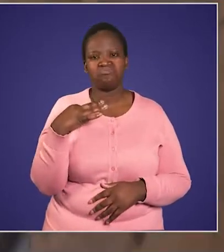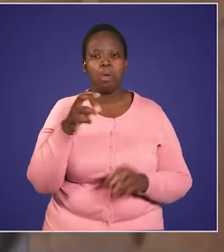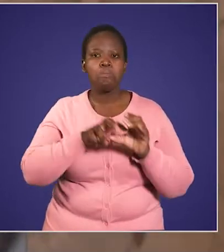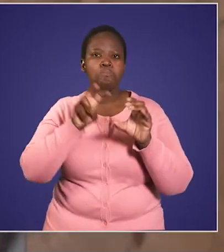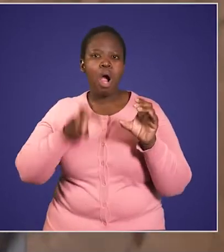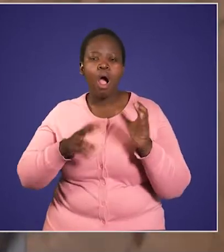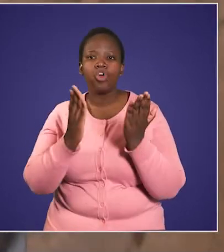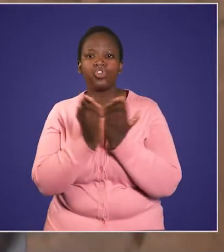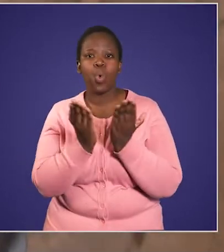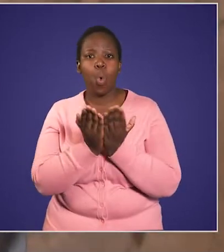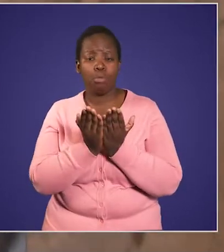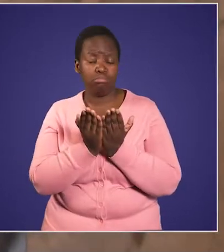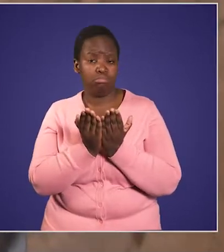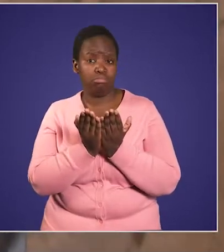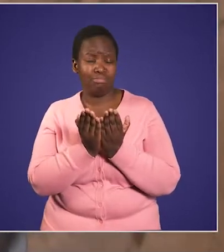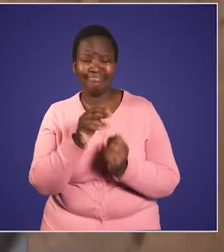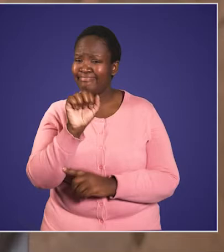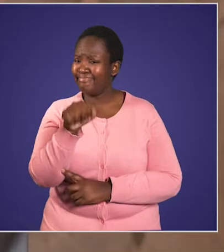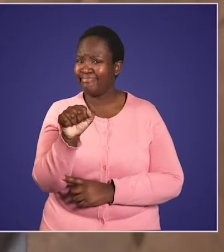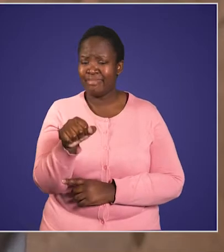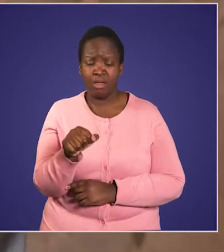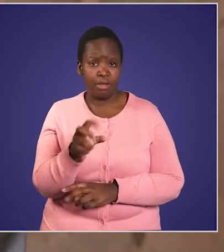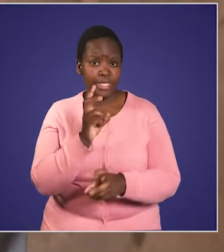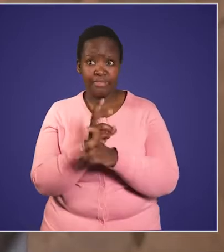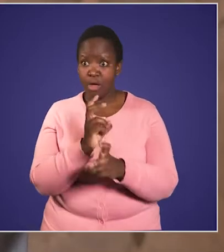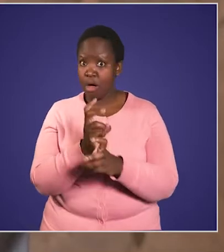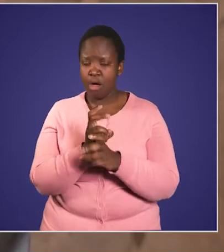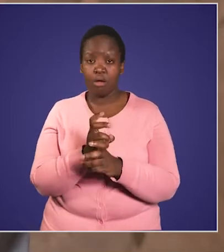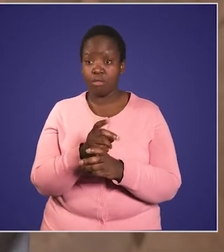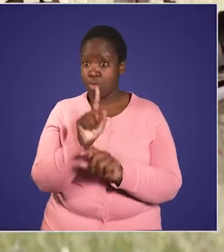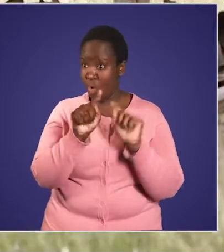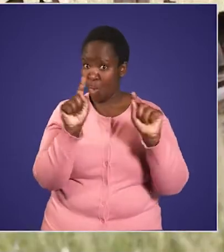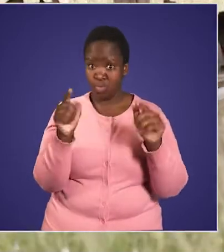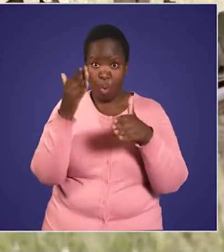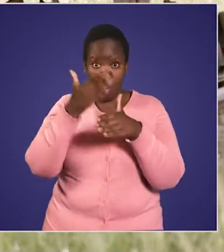It was so tricky even for the workers now, the people who work.